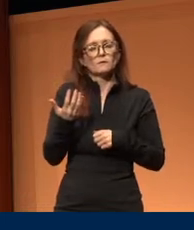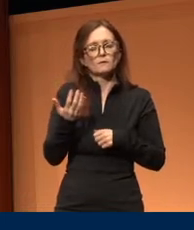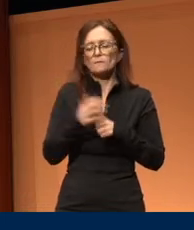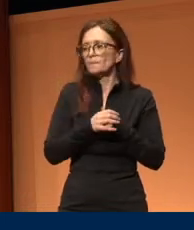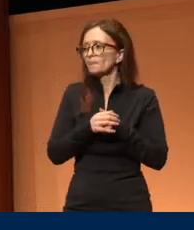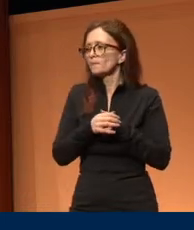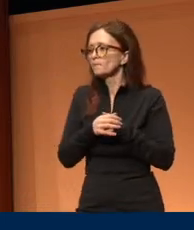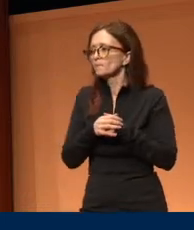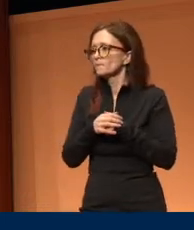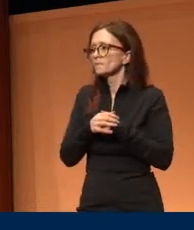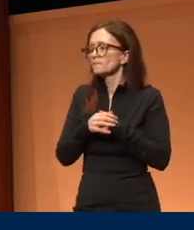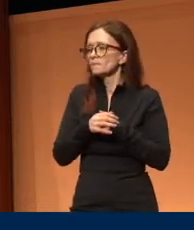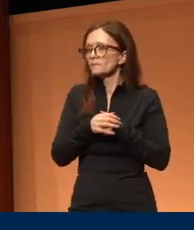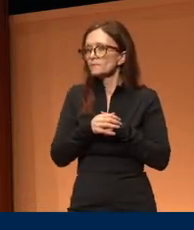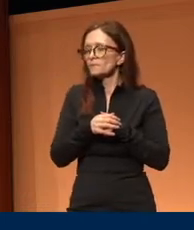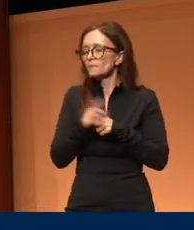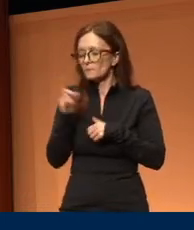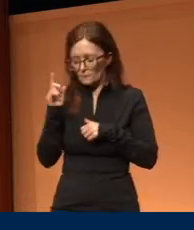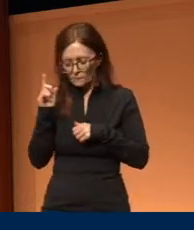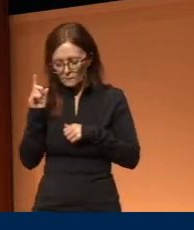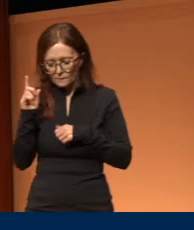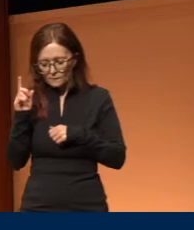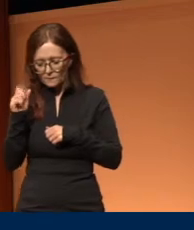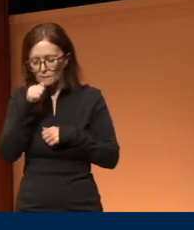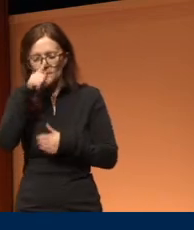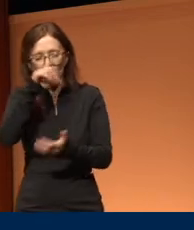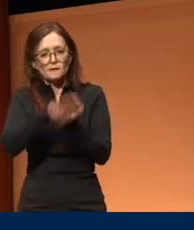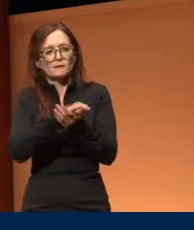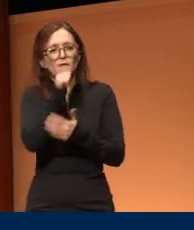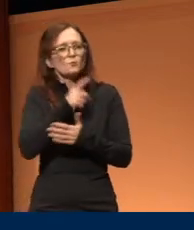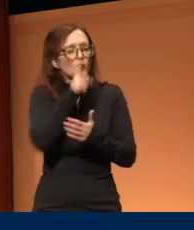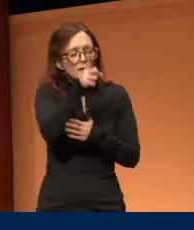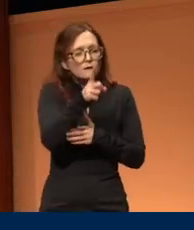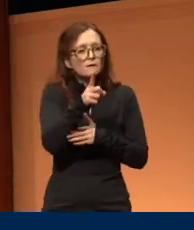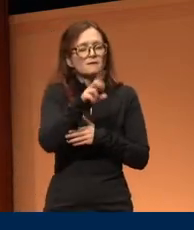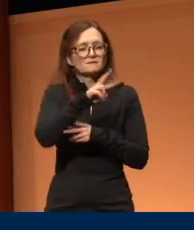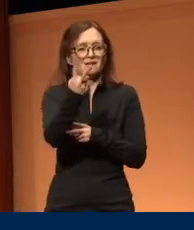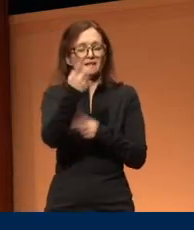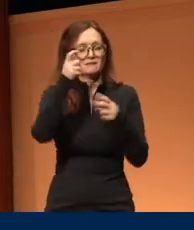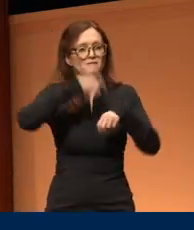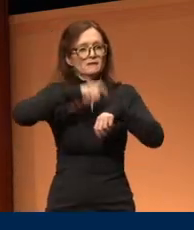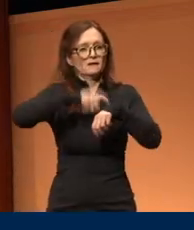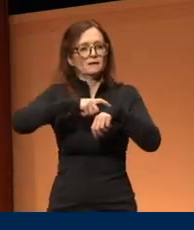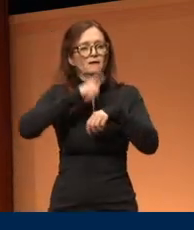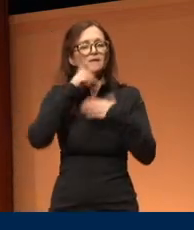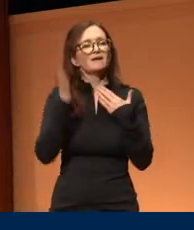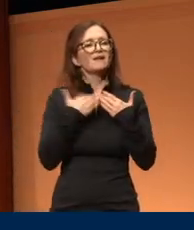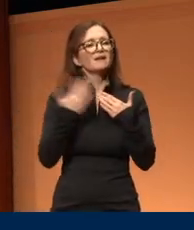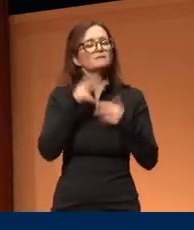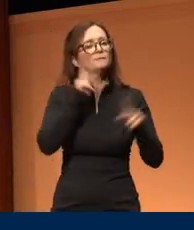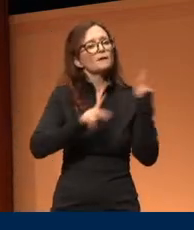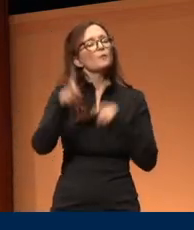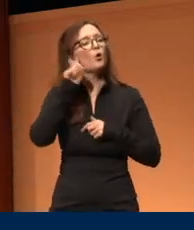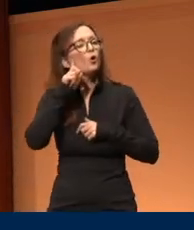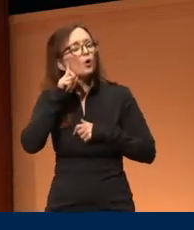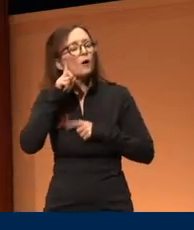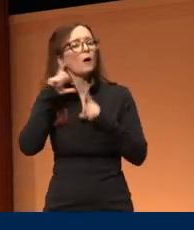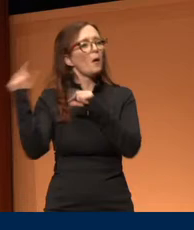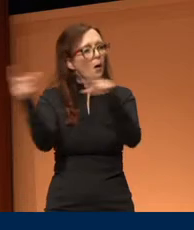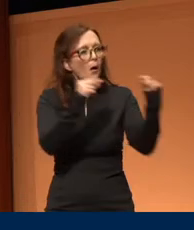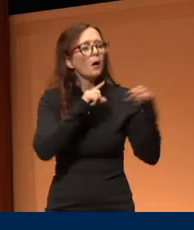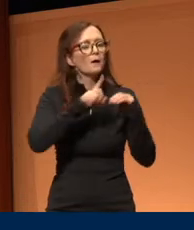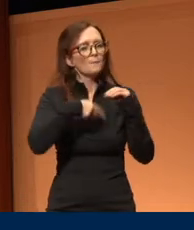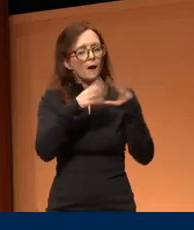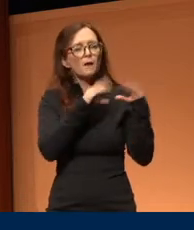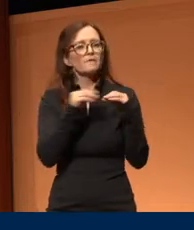So, they thought it was a scam. They didn't believe it was real. Second time, it was easier because people had heard of the convention the first